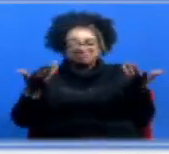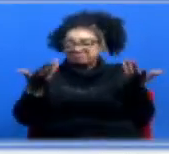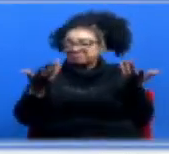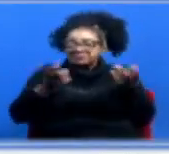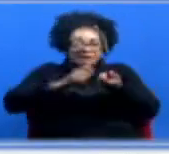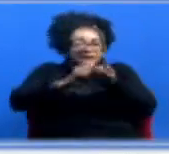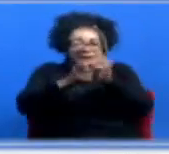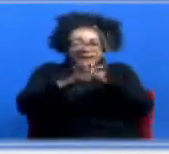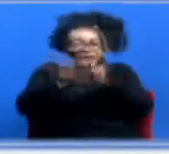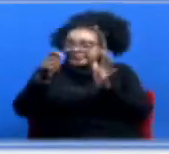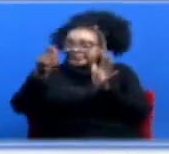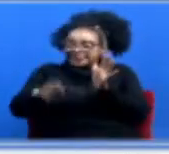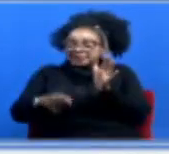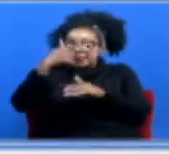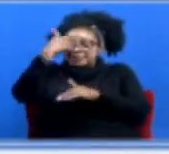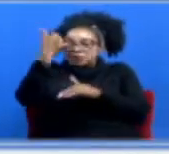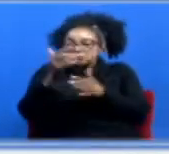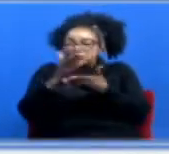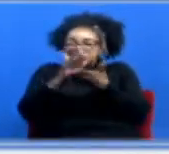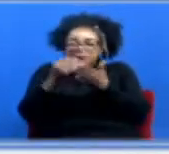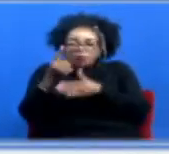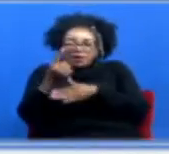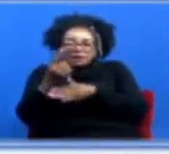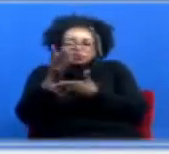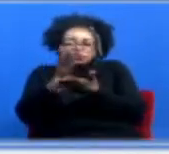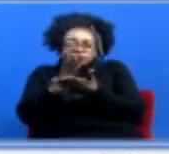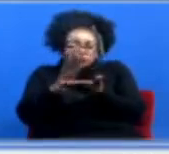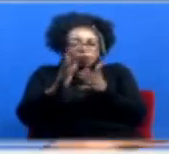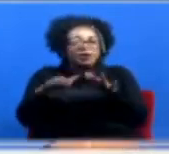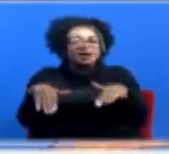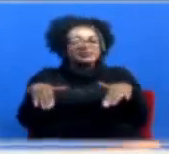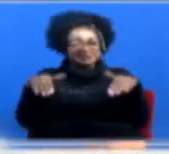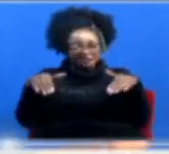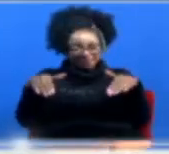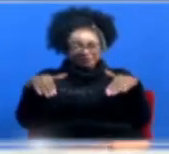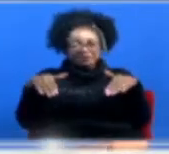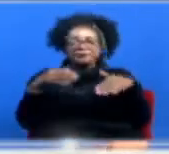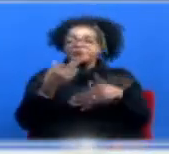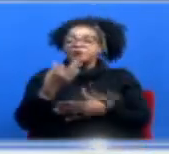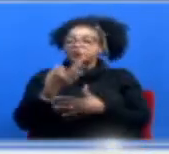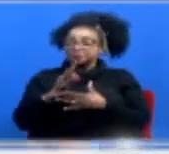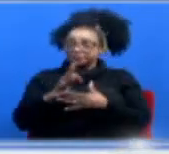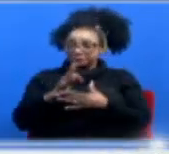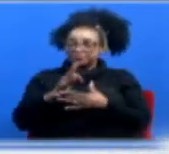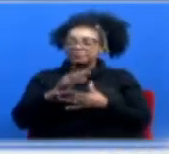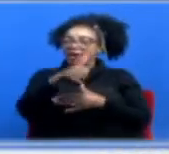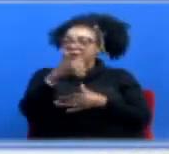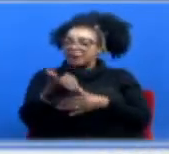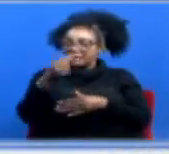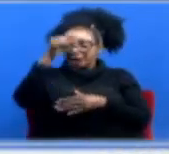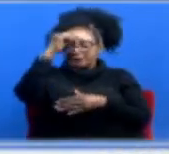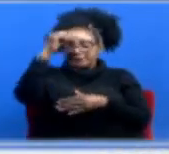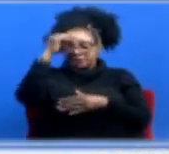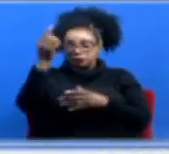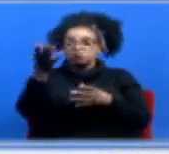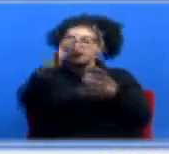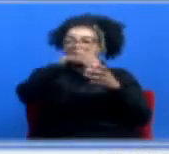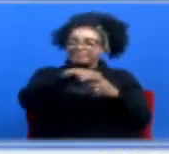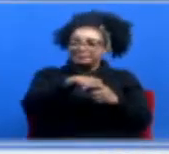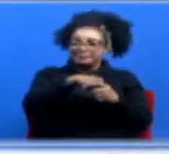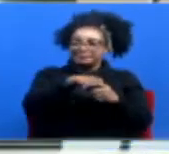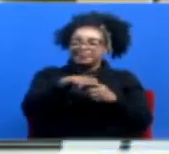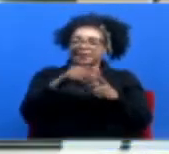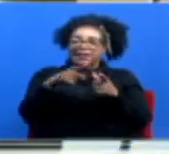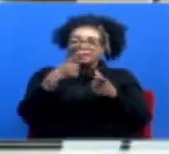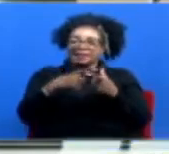charges, because somebody is actually waiting for another government to come and carry the